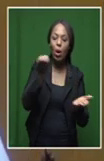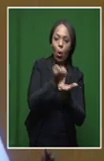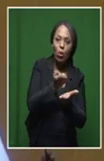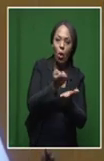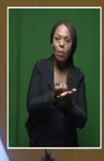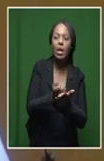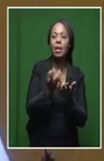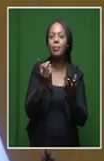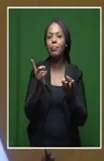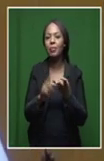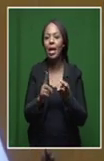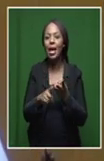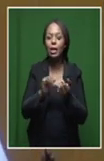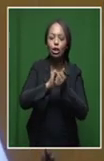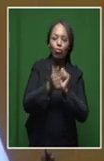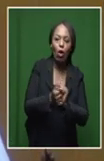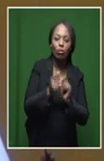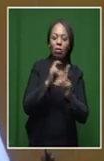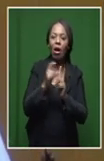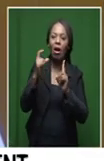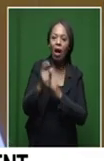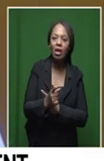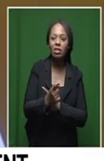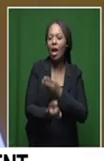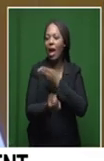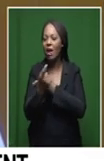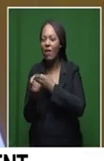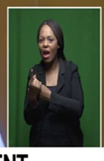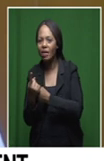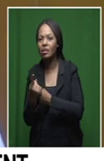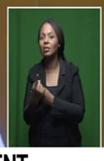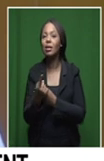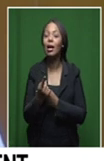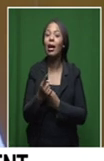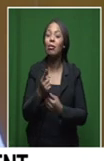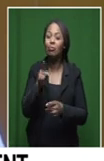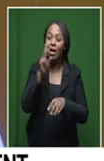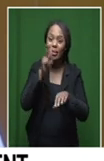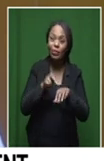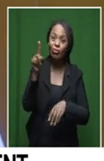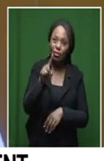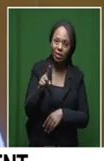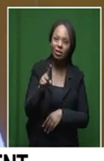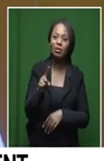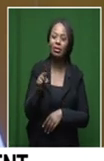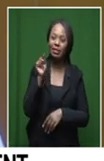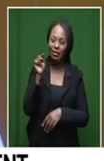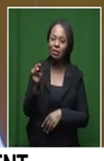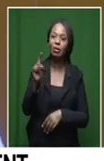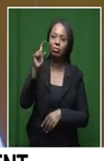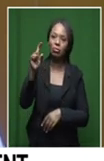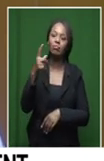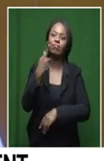open up sports and cultural events, that we need to vaccinate